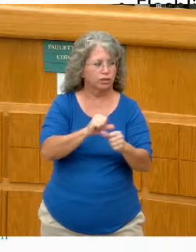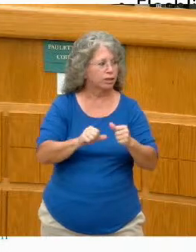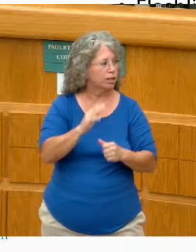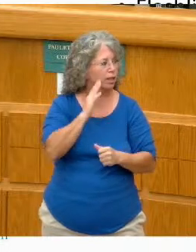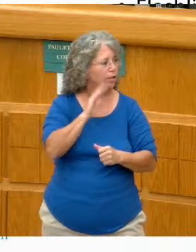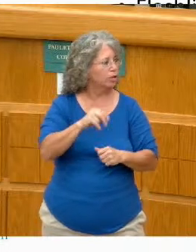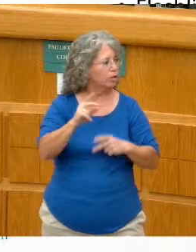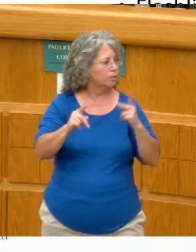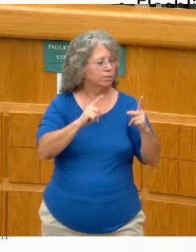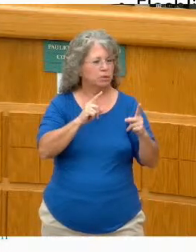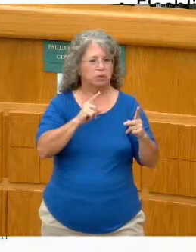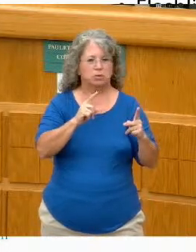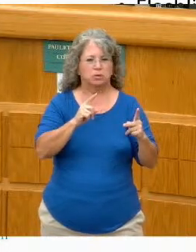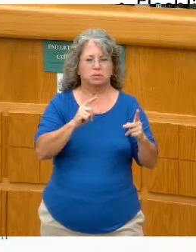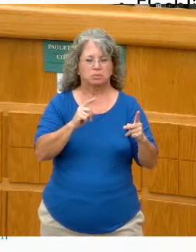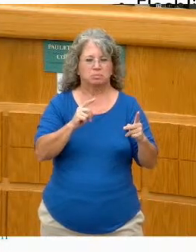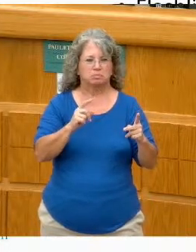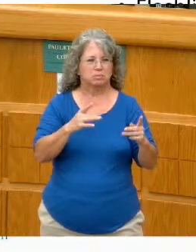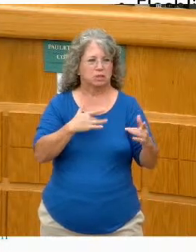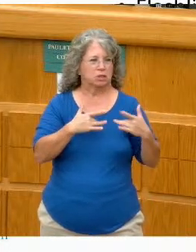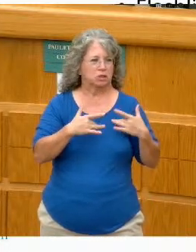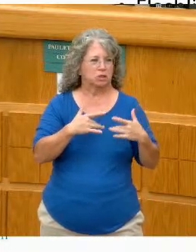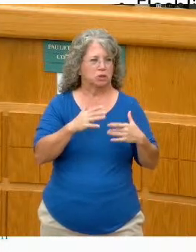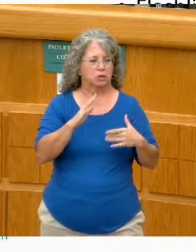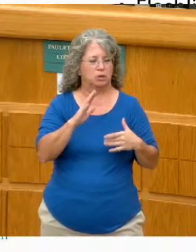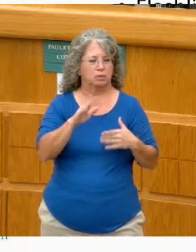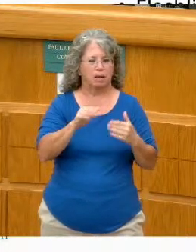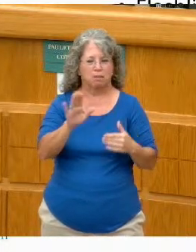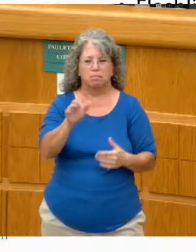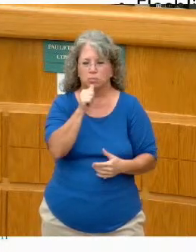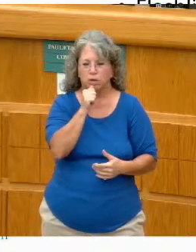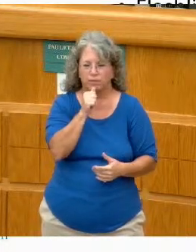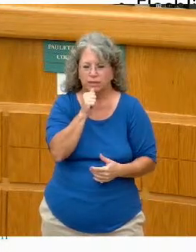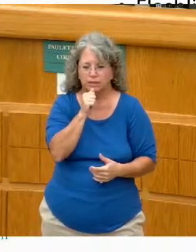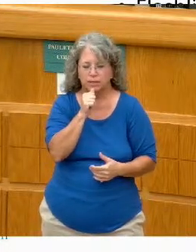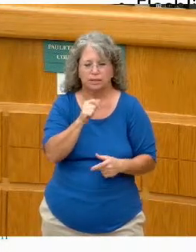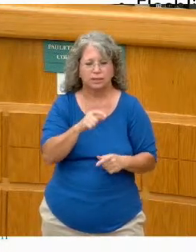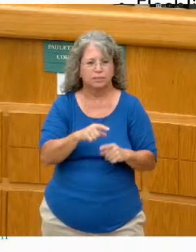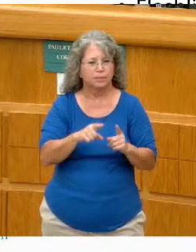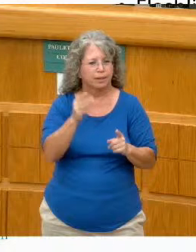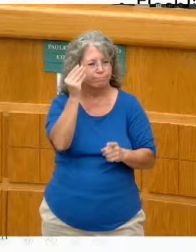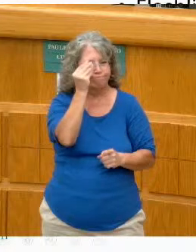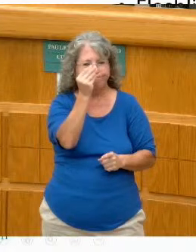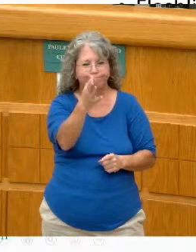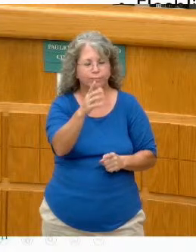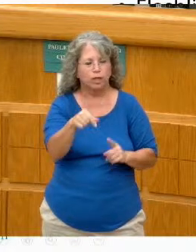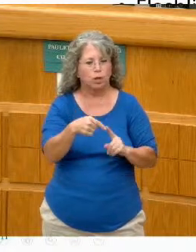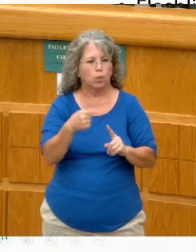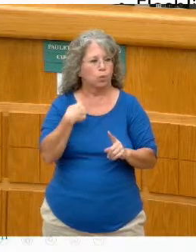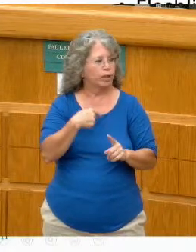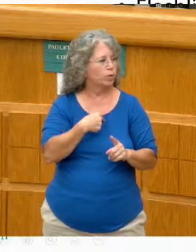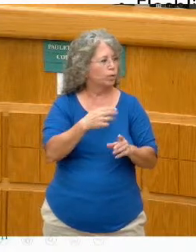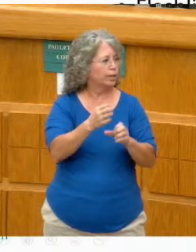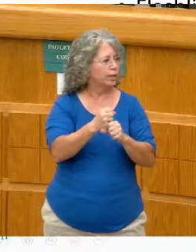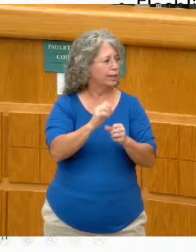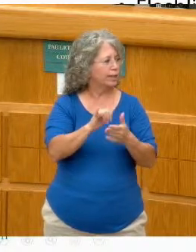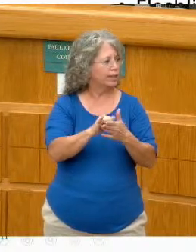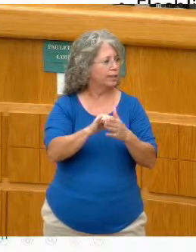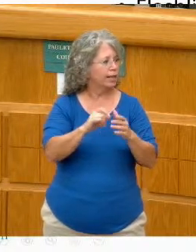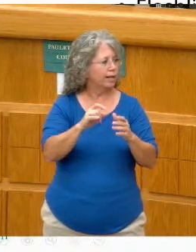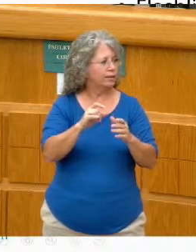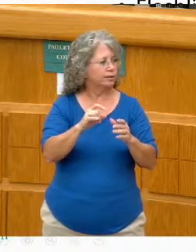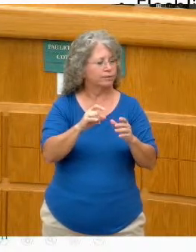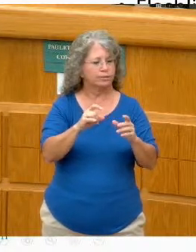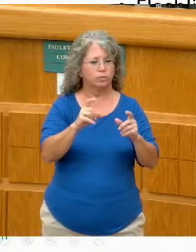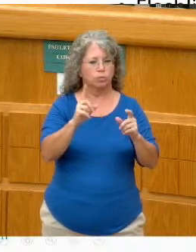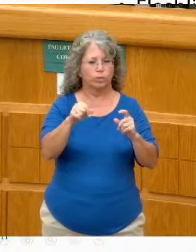their privacy, and we just want to let you know that when this little window popped up on your phone when